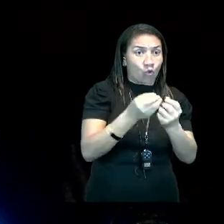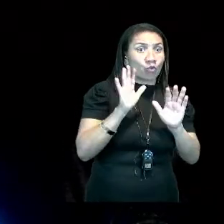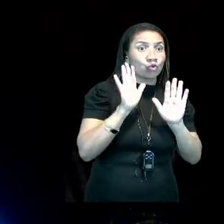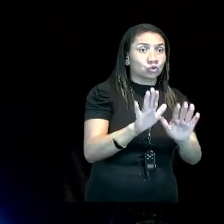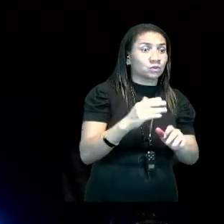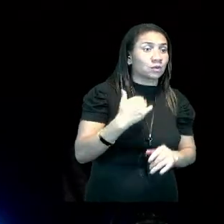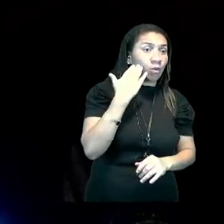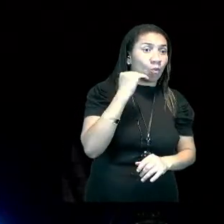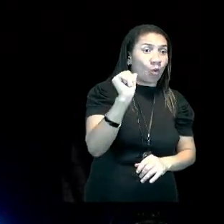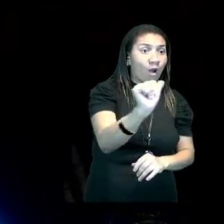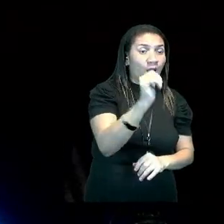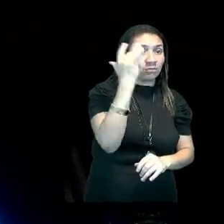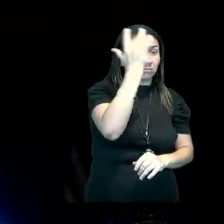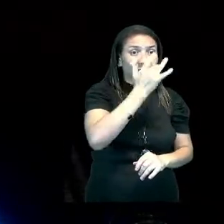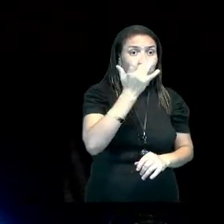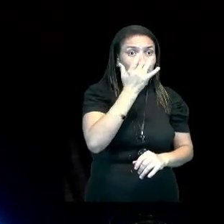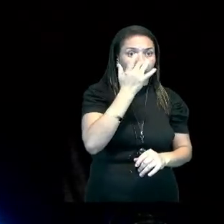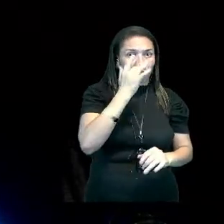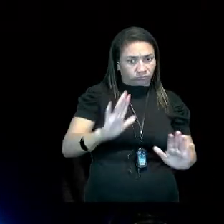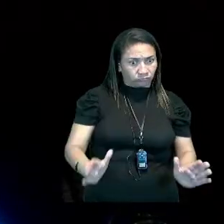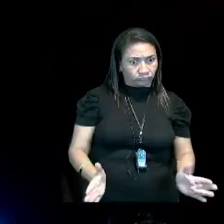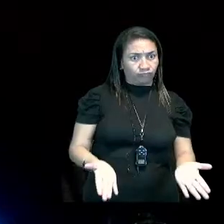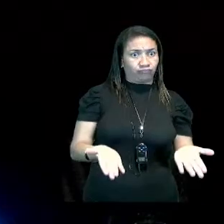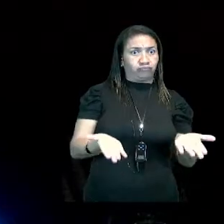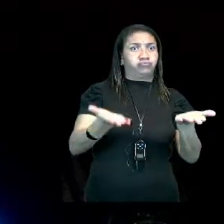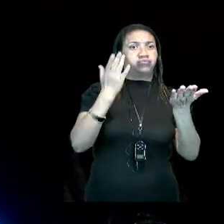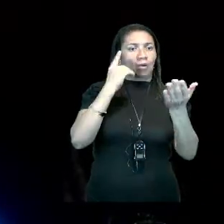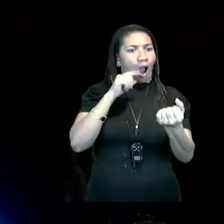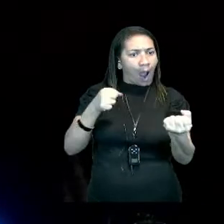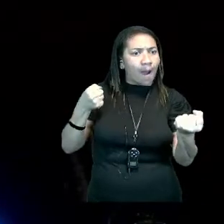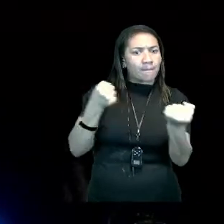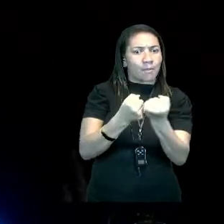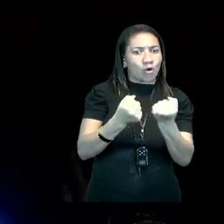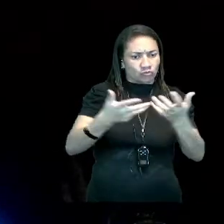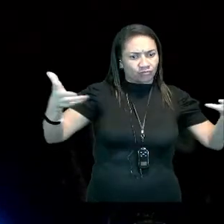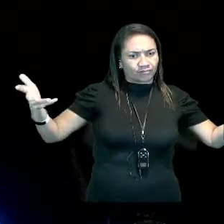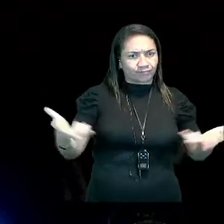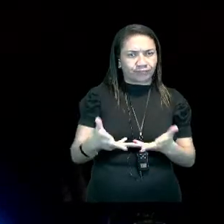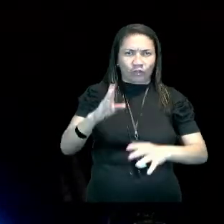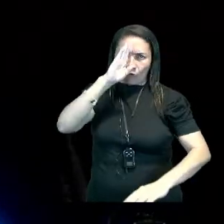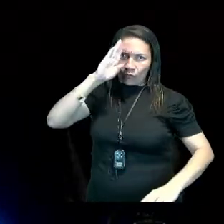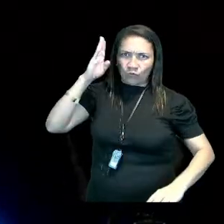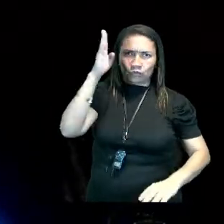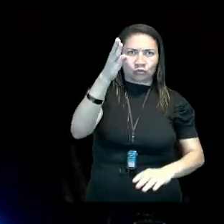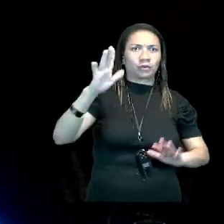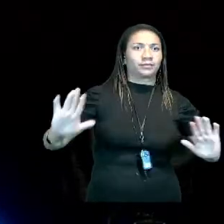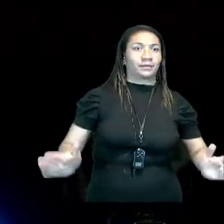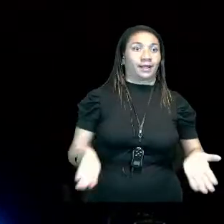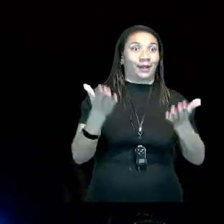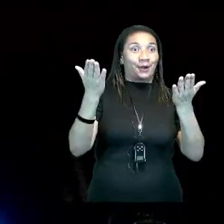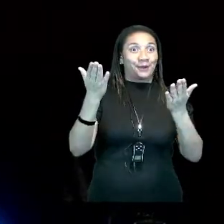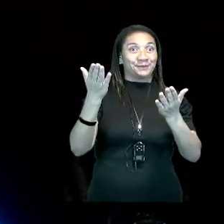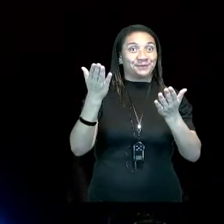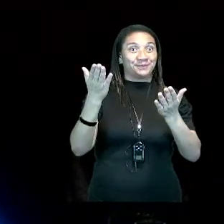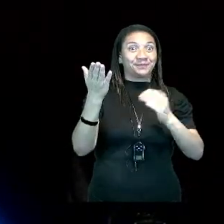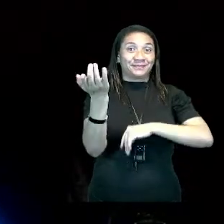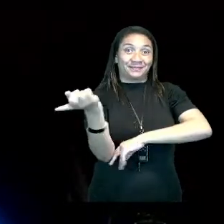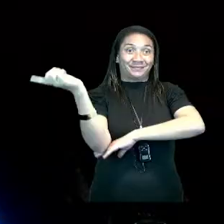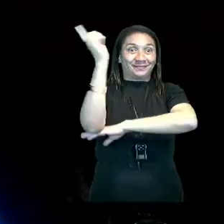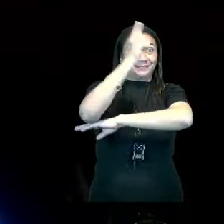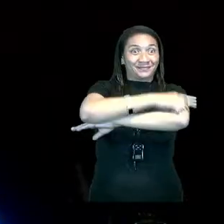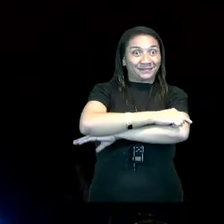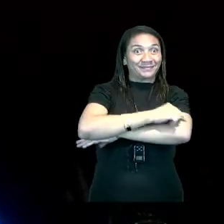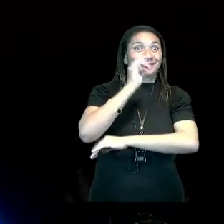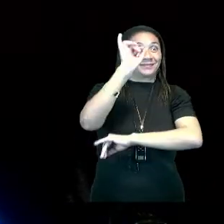belief into our future history. And so this International Day for Women and Girls of African Descent is